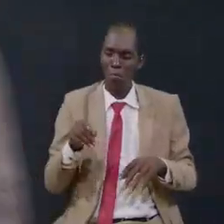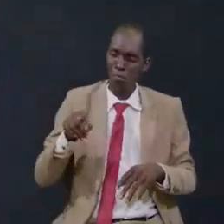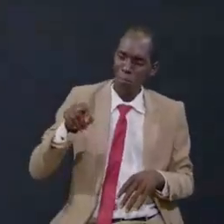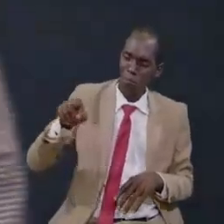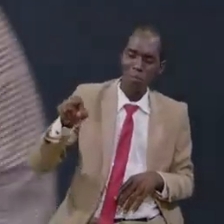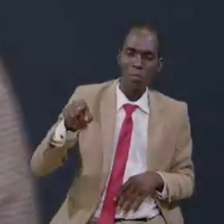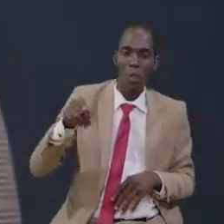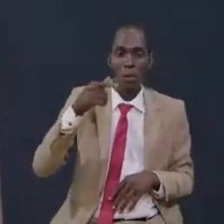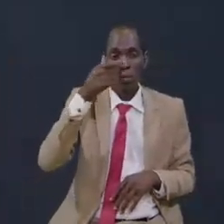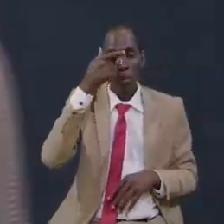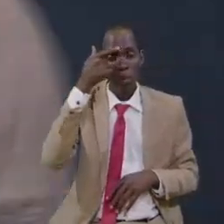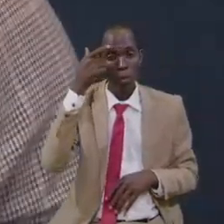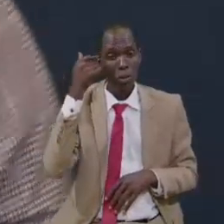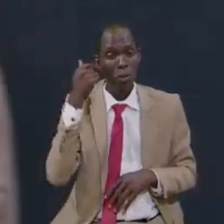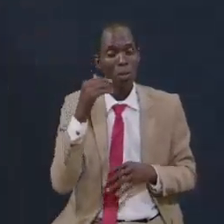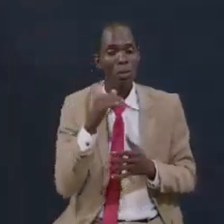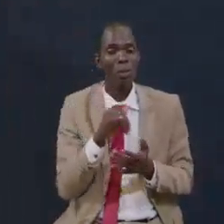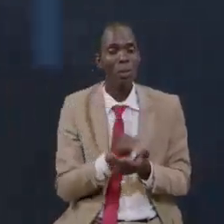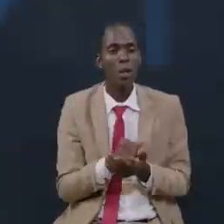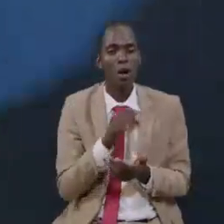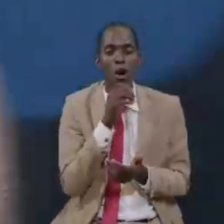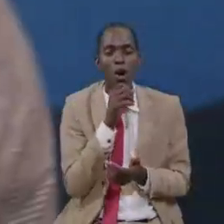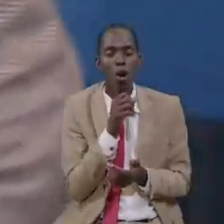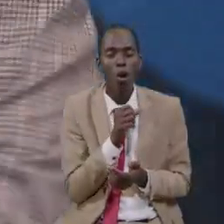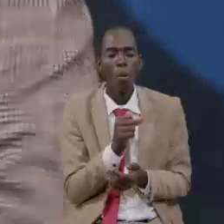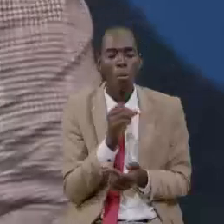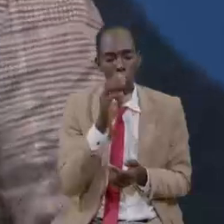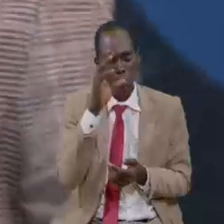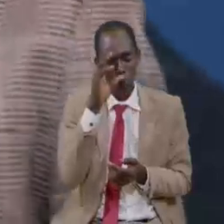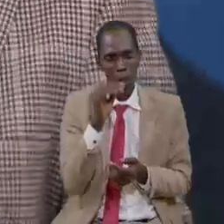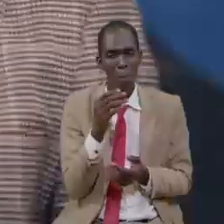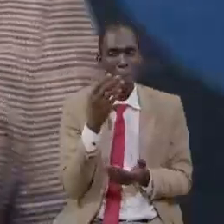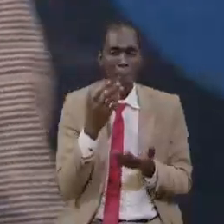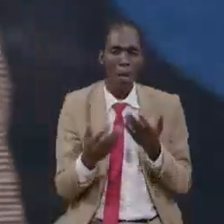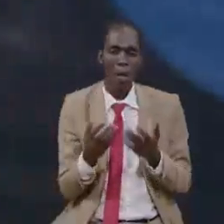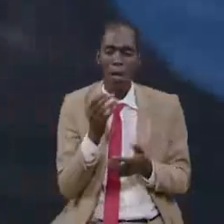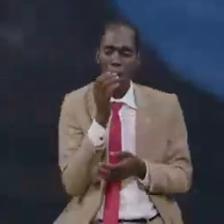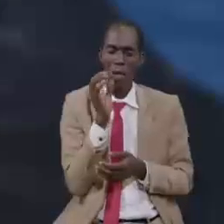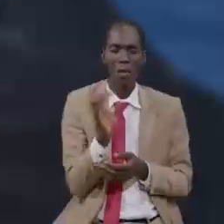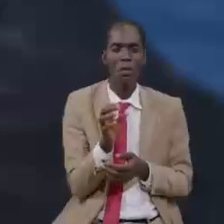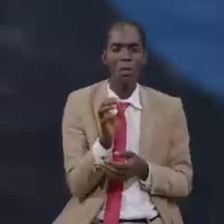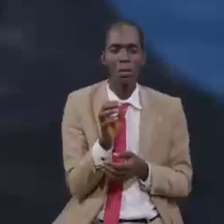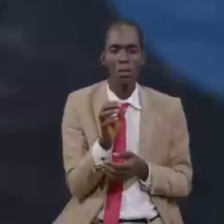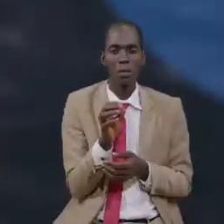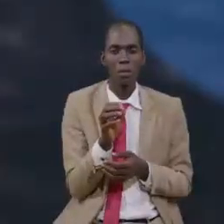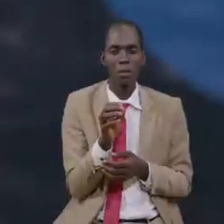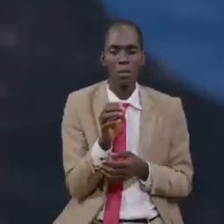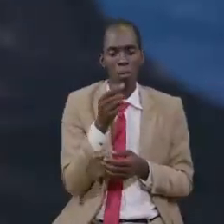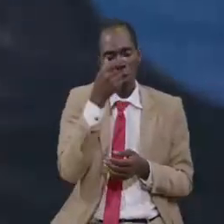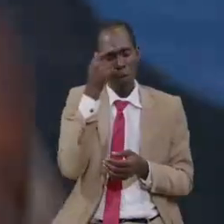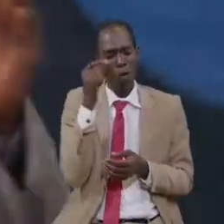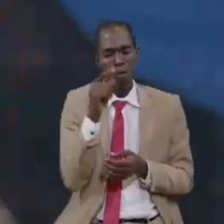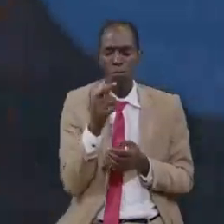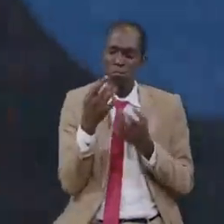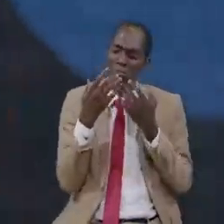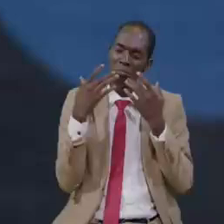that old man might curse, because you made fun of him.